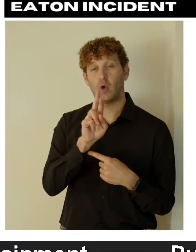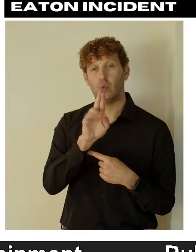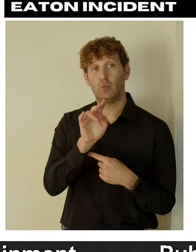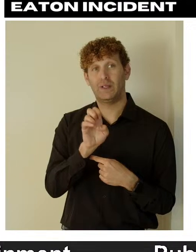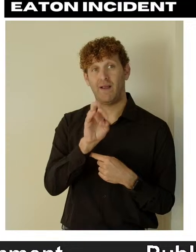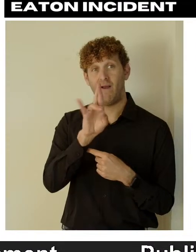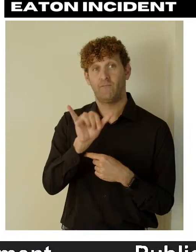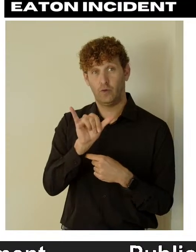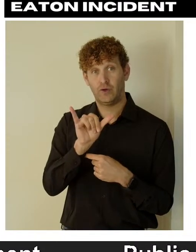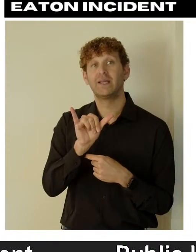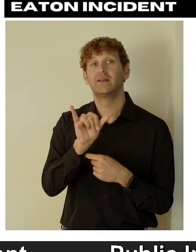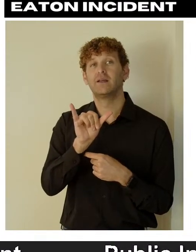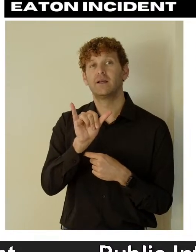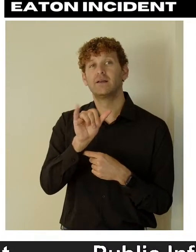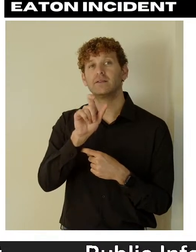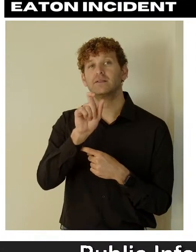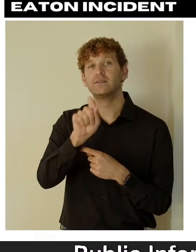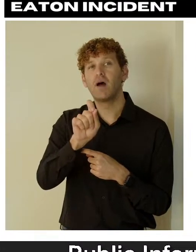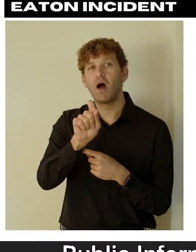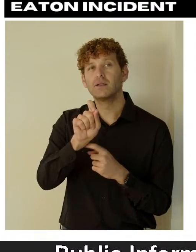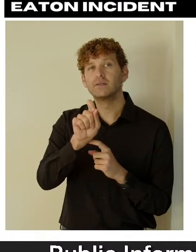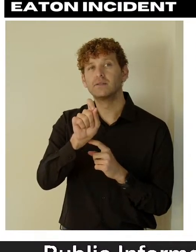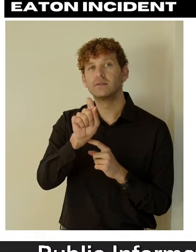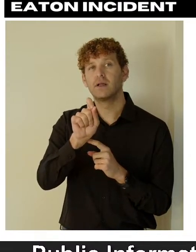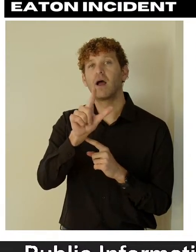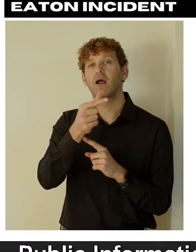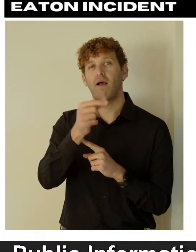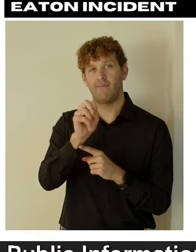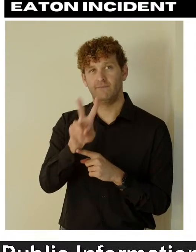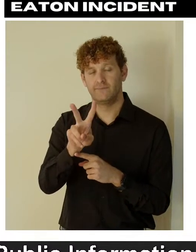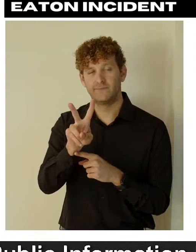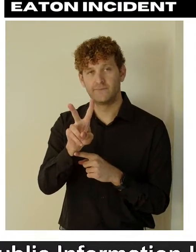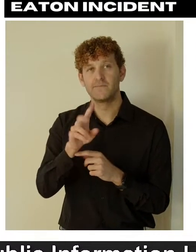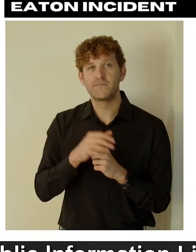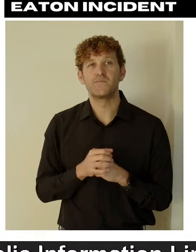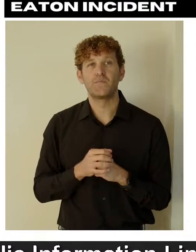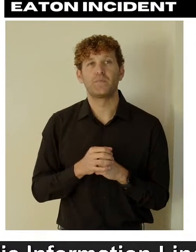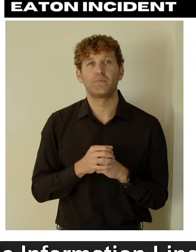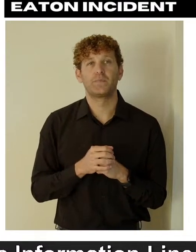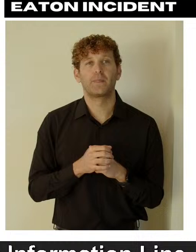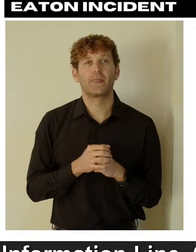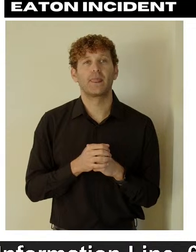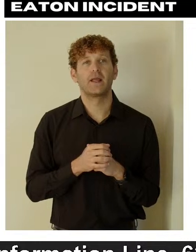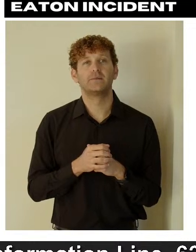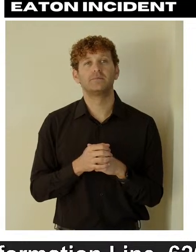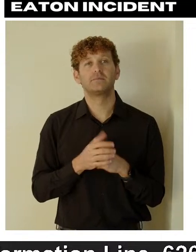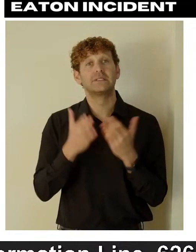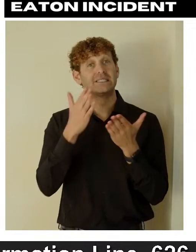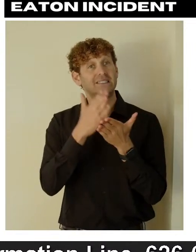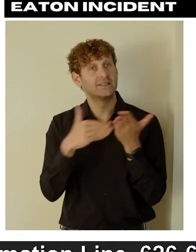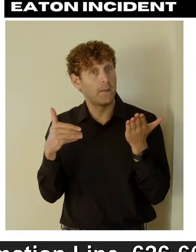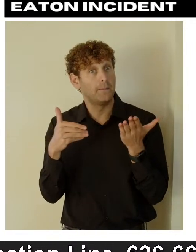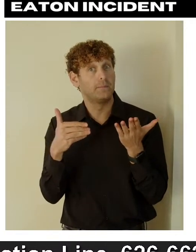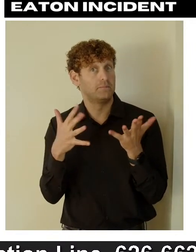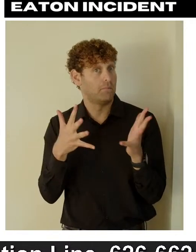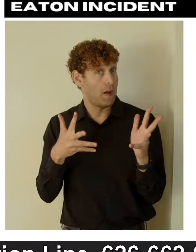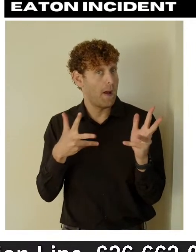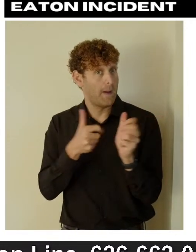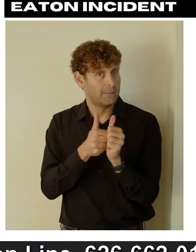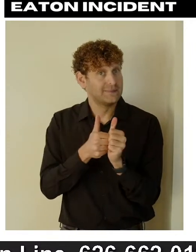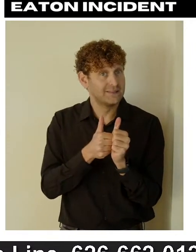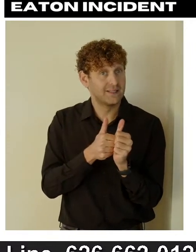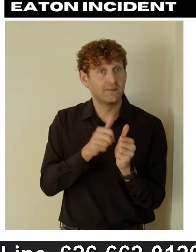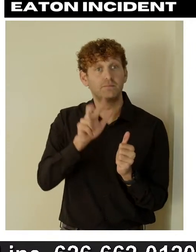A few public safety updates. I want to just let everybody know that we still have over